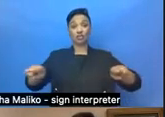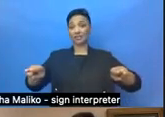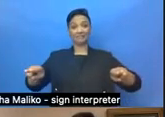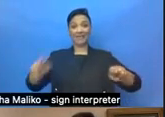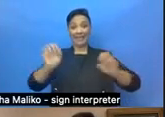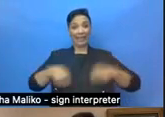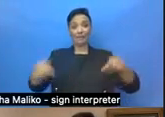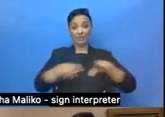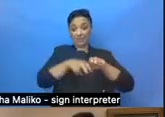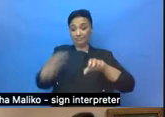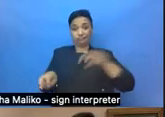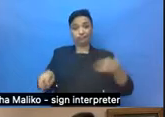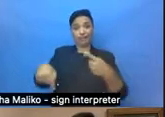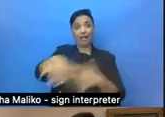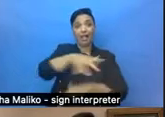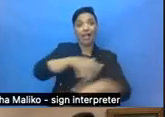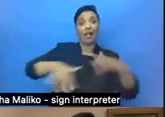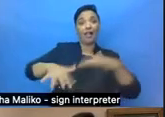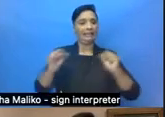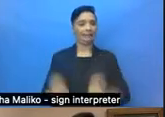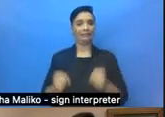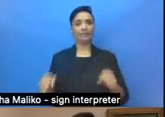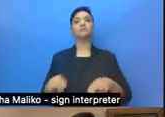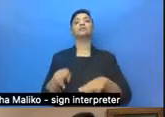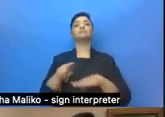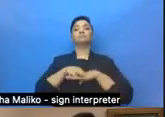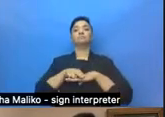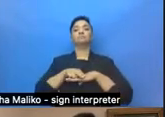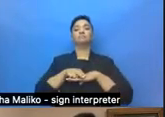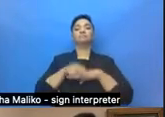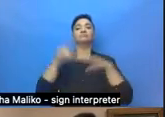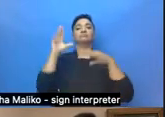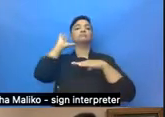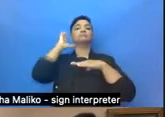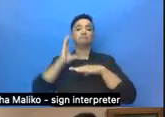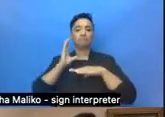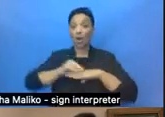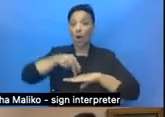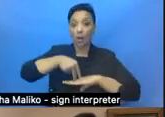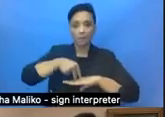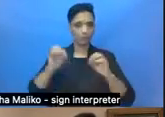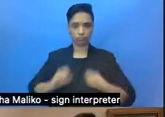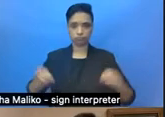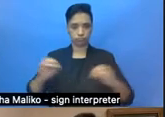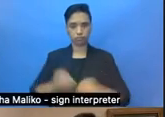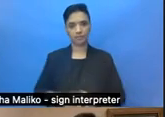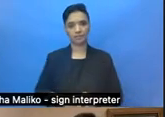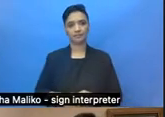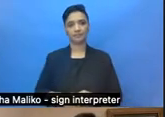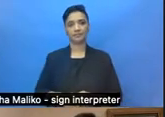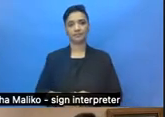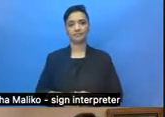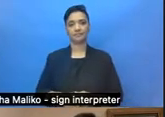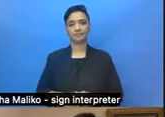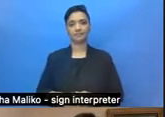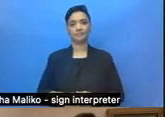out or do anything. They seem to be in bed all the time. I asked if they measure his head every day, and they said